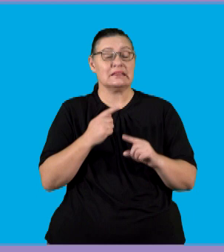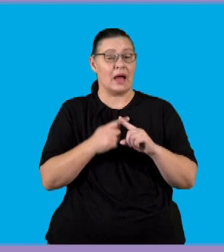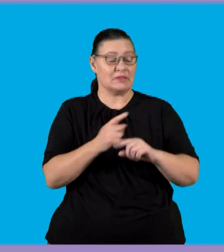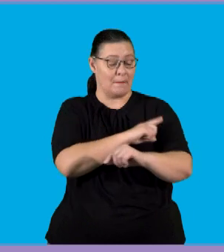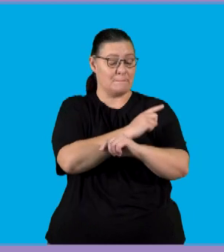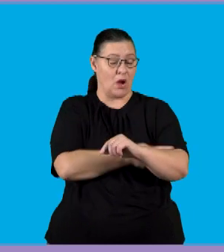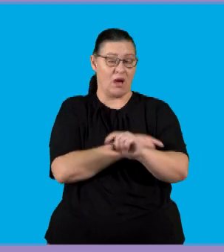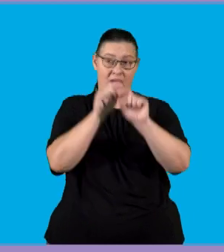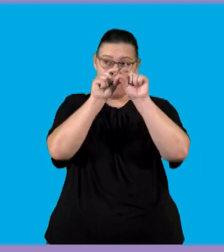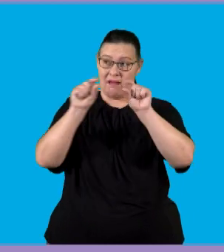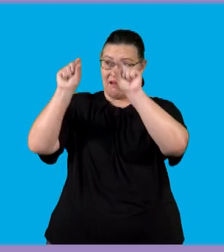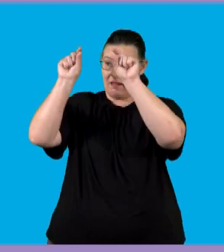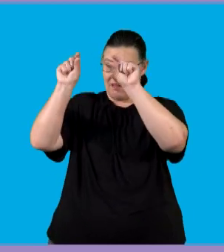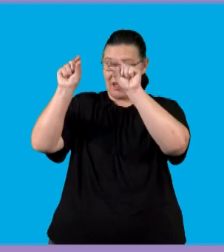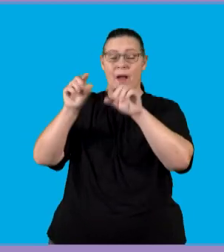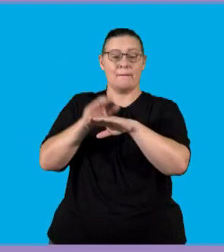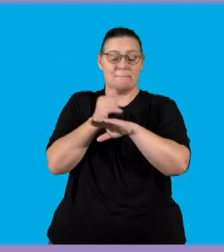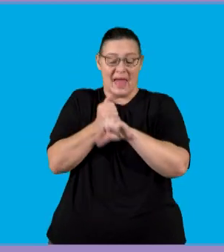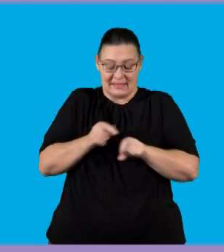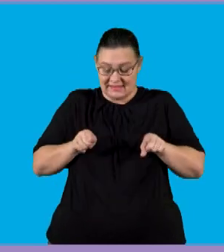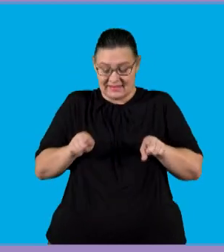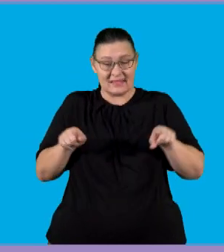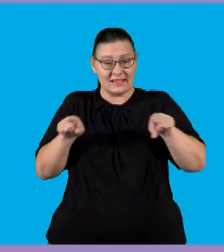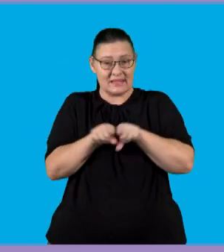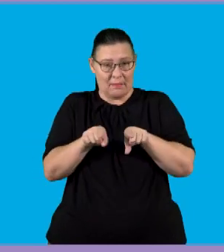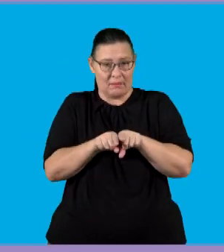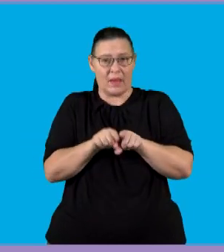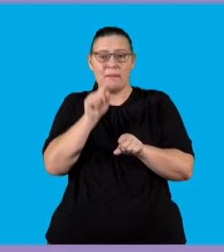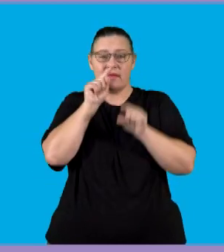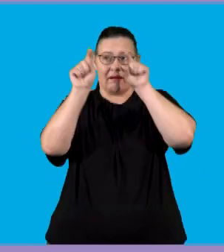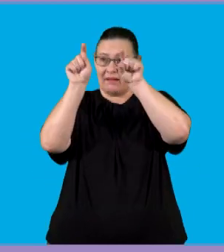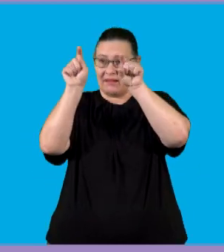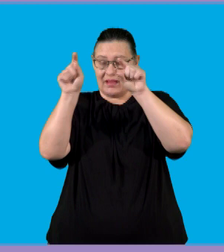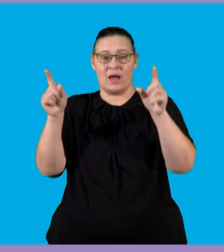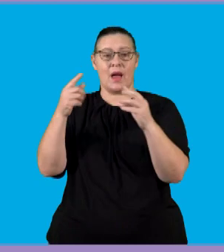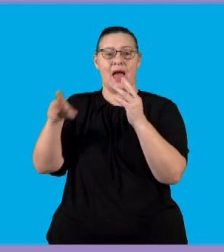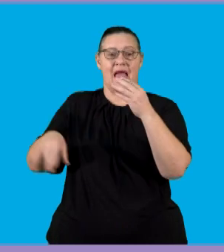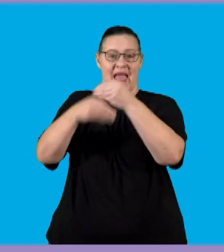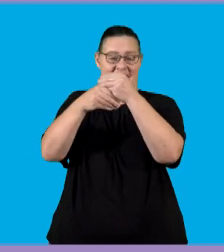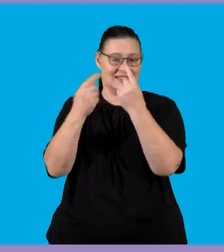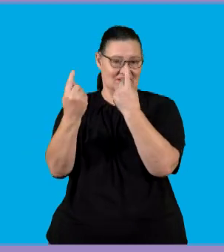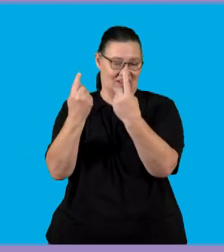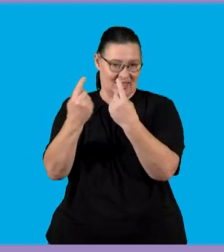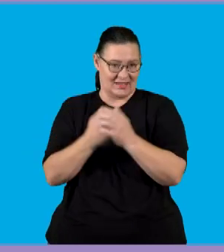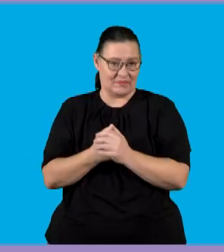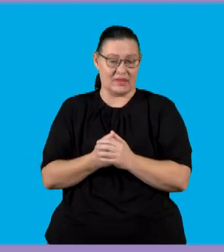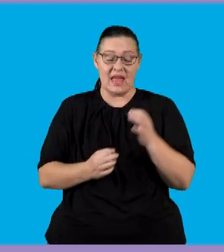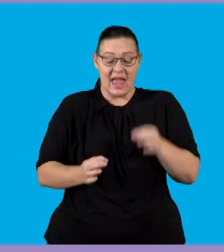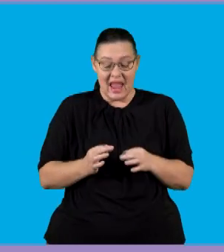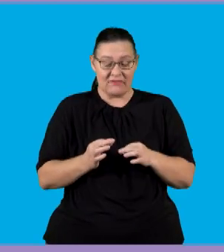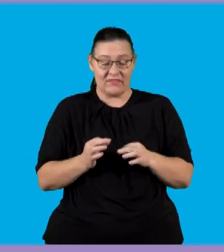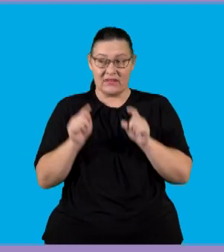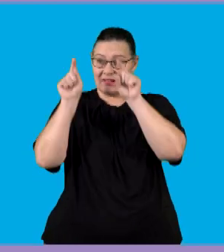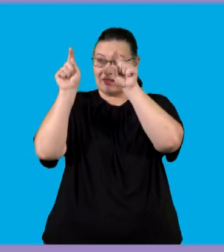we are multiplying powers that have the same base, then what we do is to add those exponents. When we are